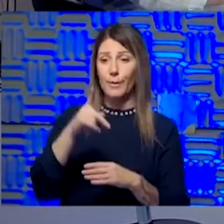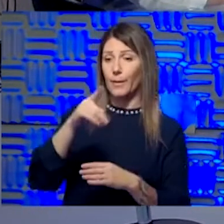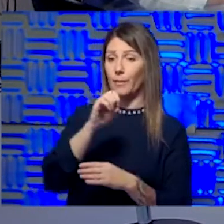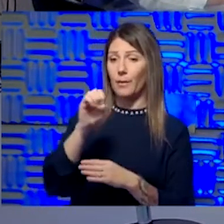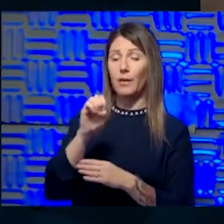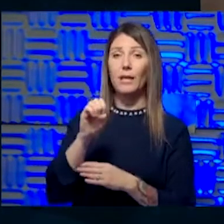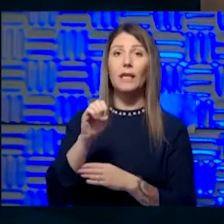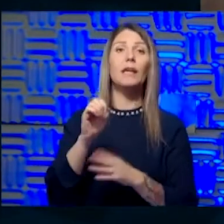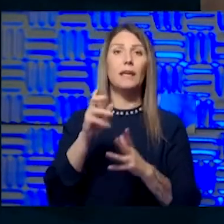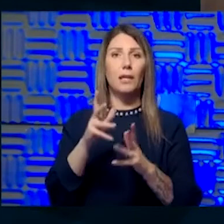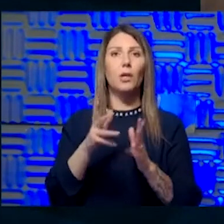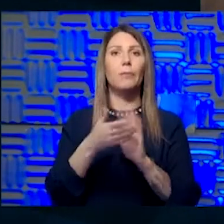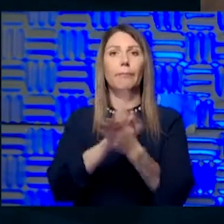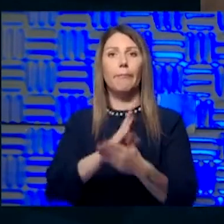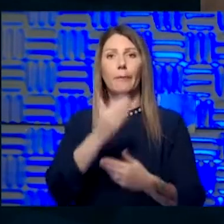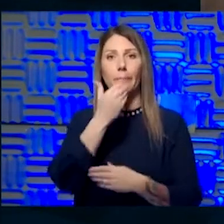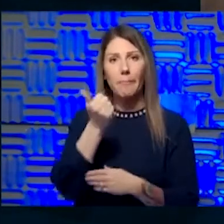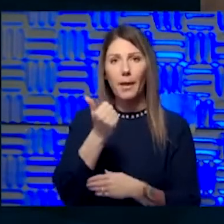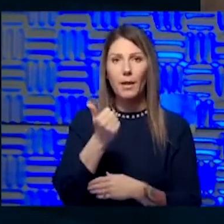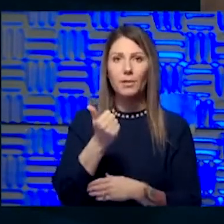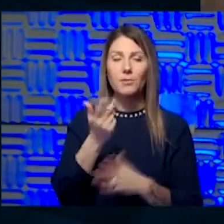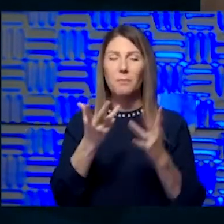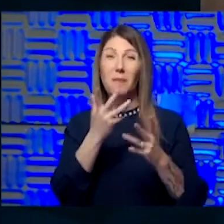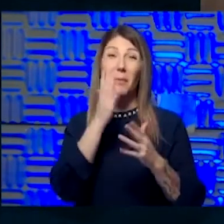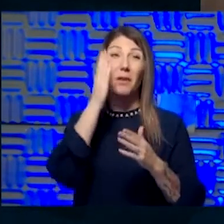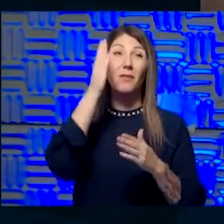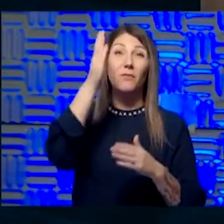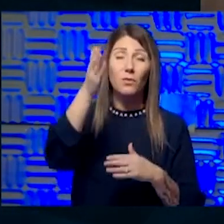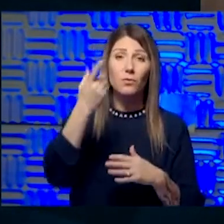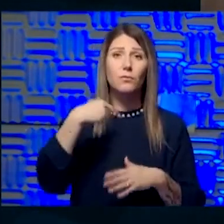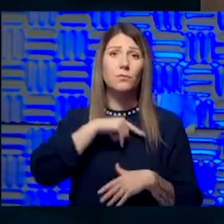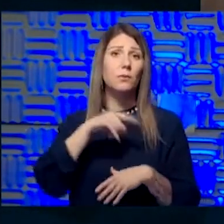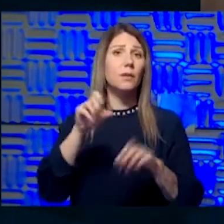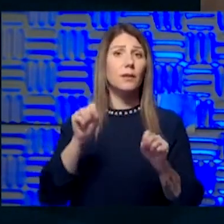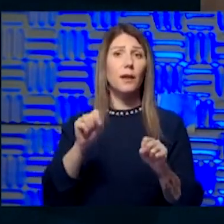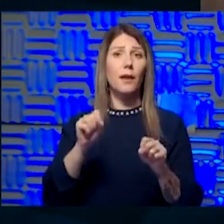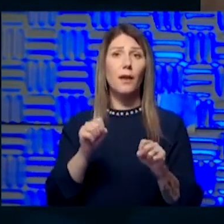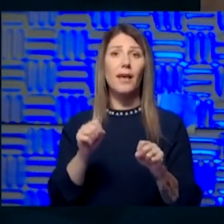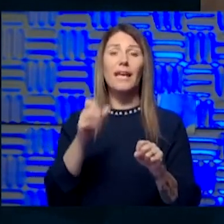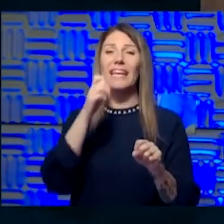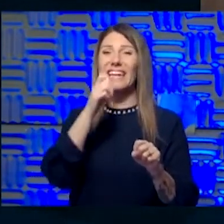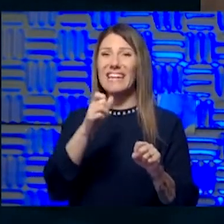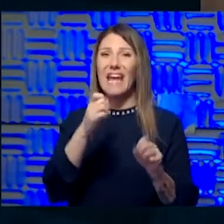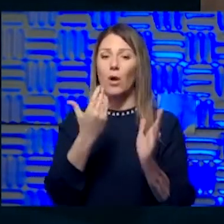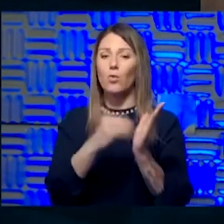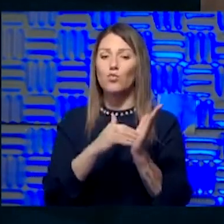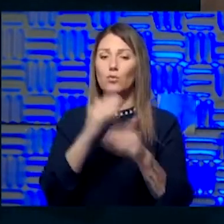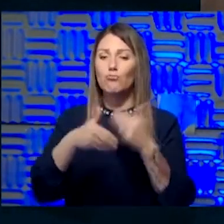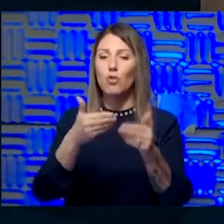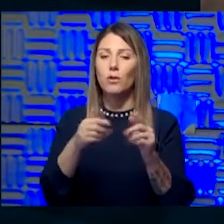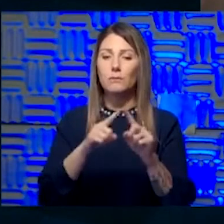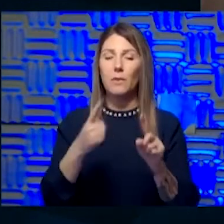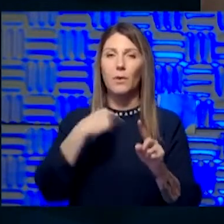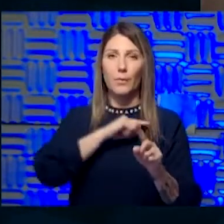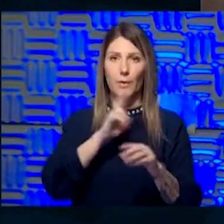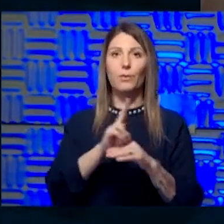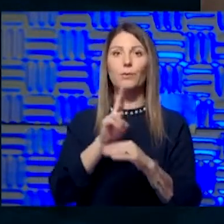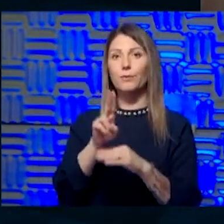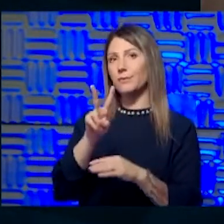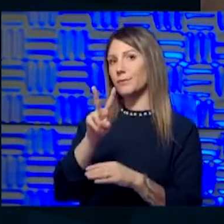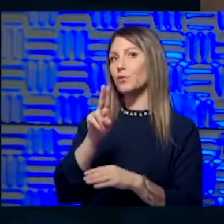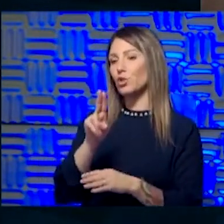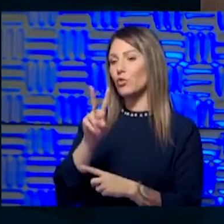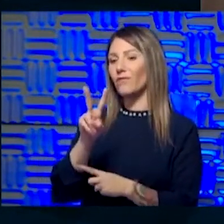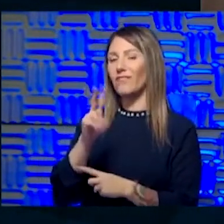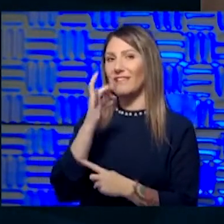are getting better, so at some point in time, maybe in the near future, we're going to be able to not reprocess those. But we are using UV light to